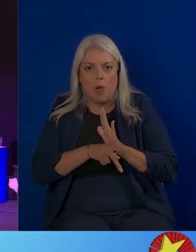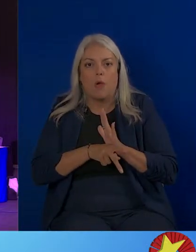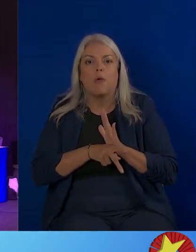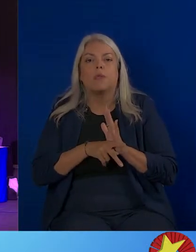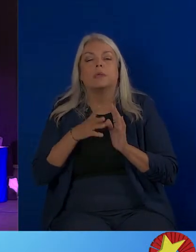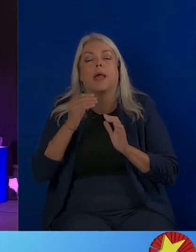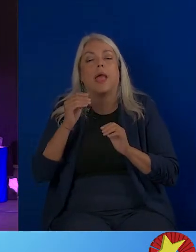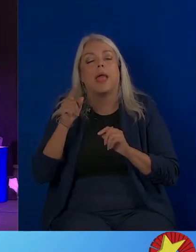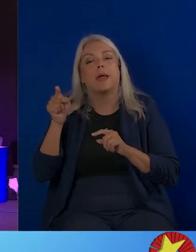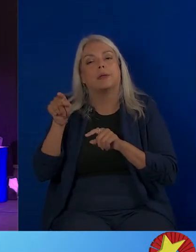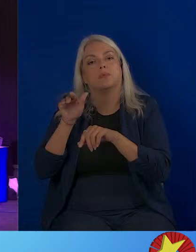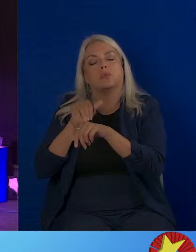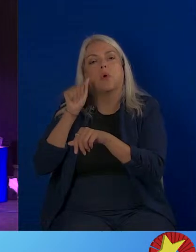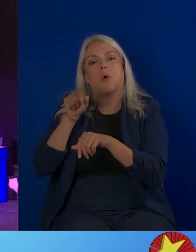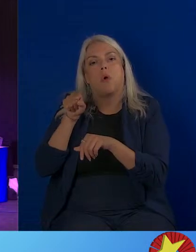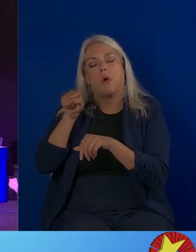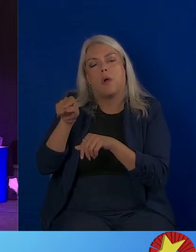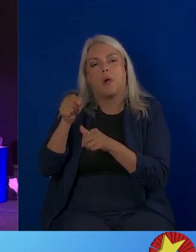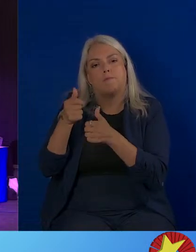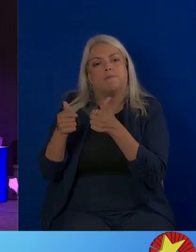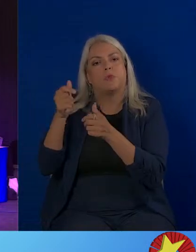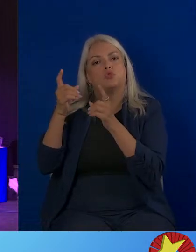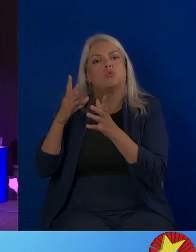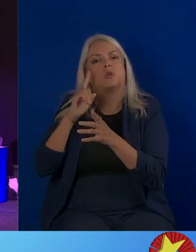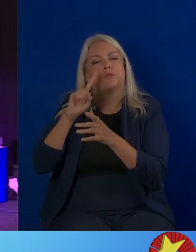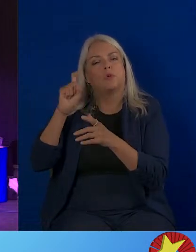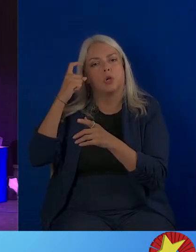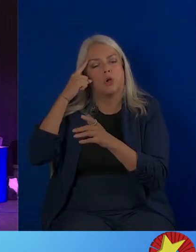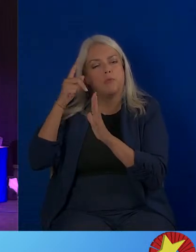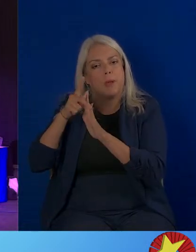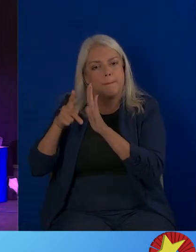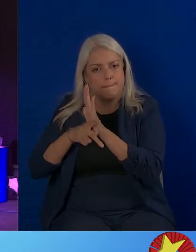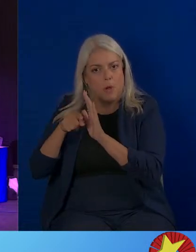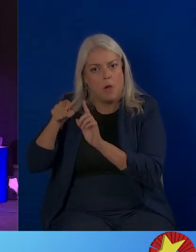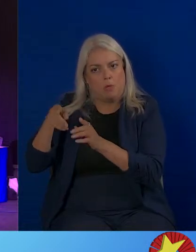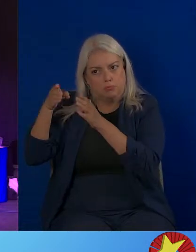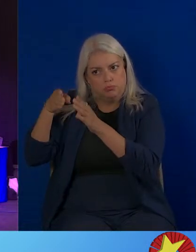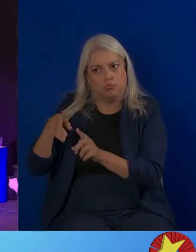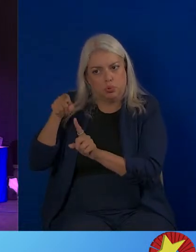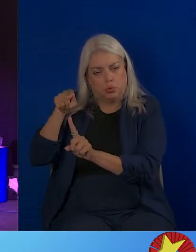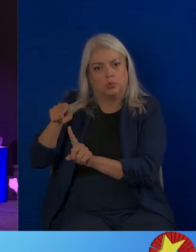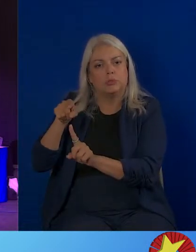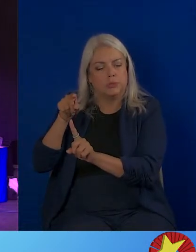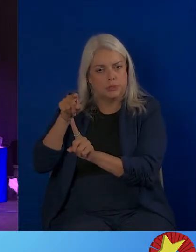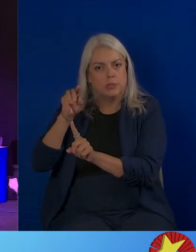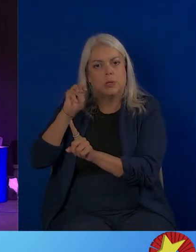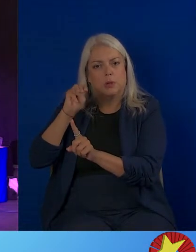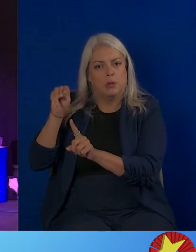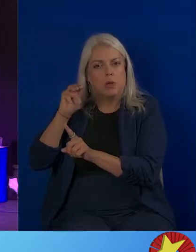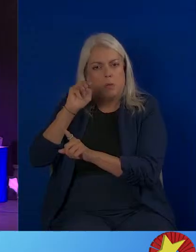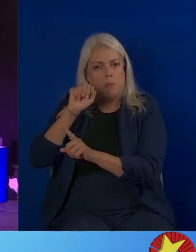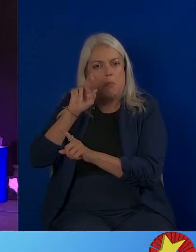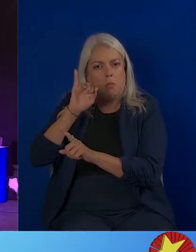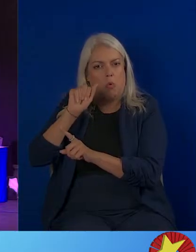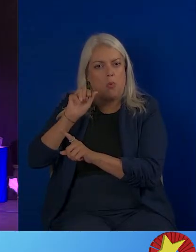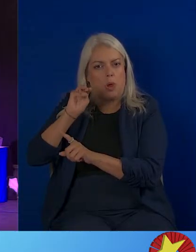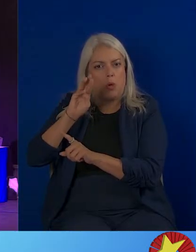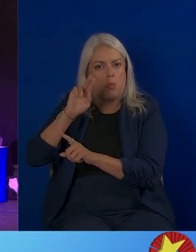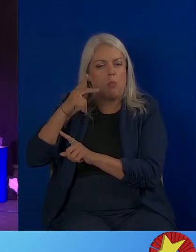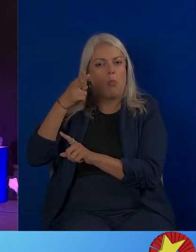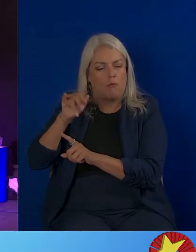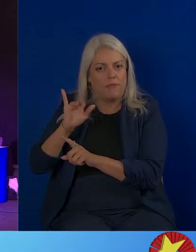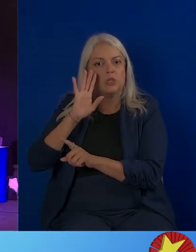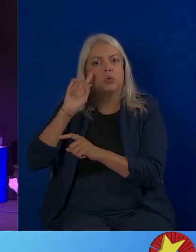have our head of Director of Government Policy that she is the one, it's Maria Murphy, and she goes through and she makes